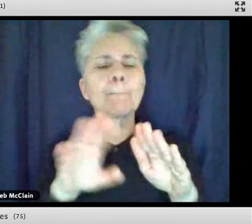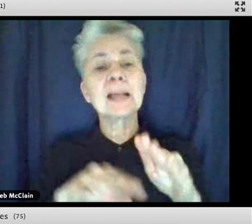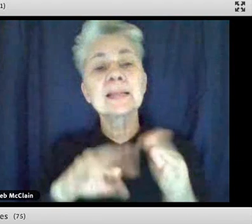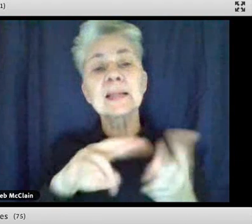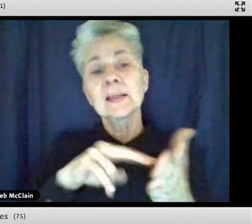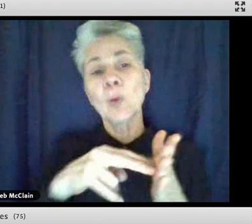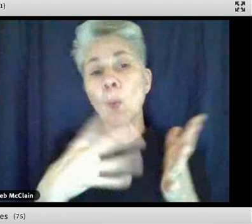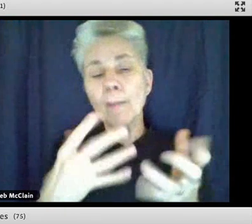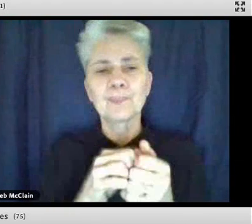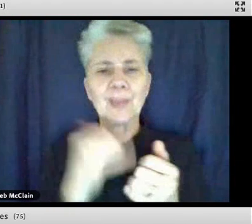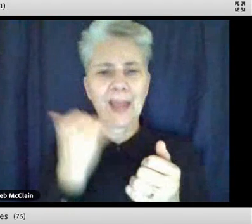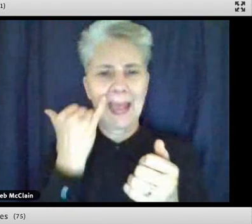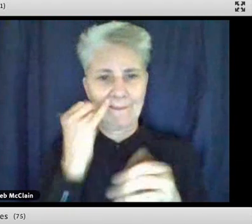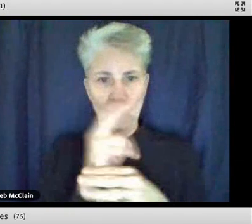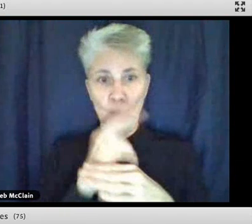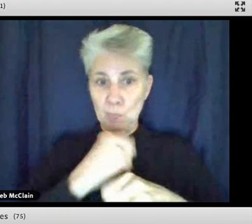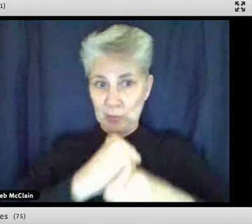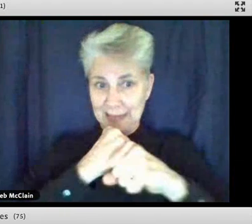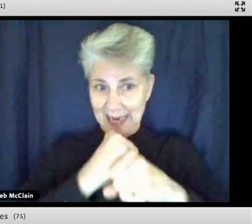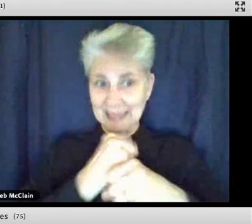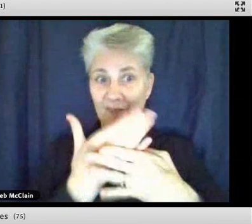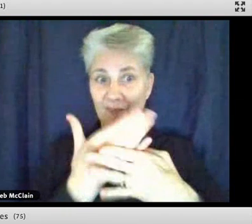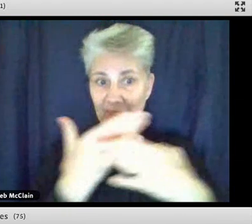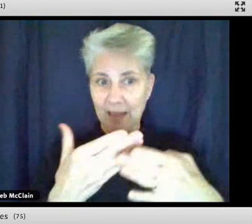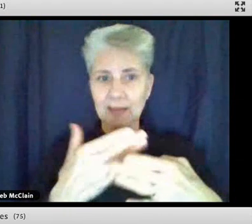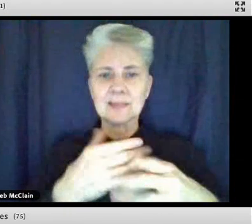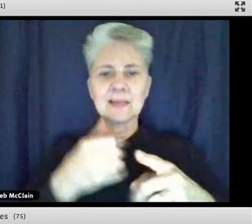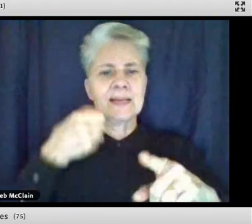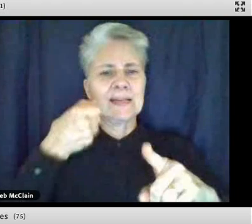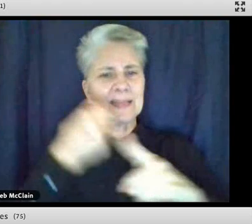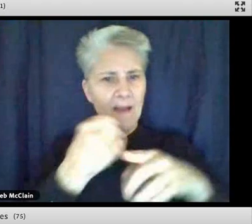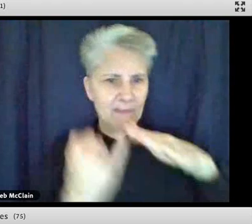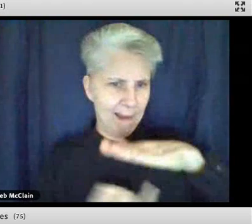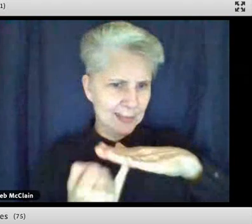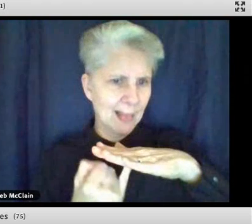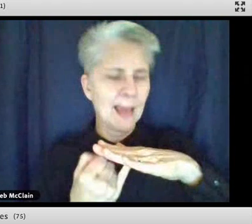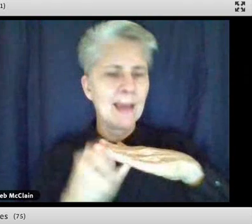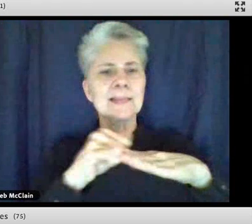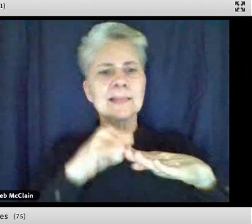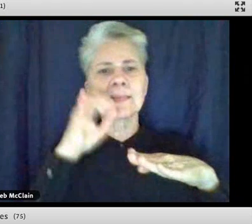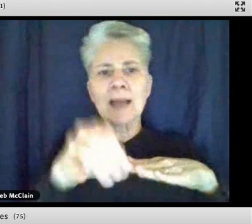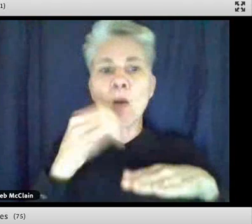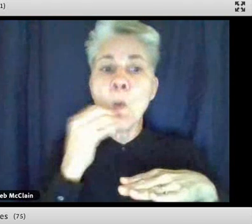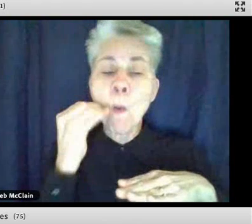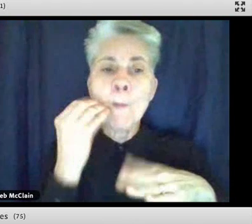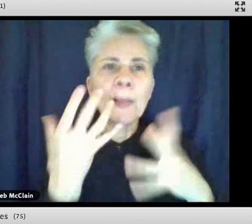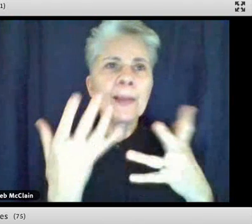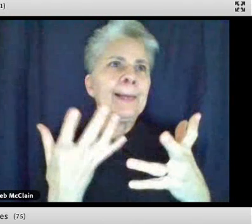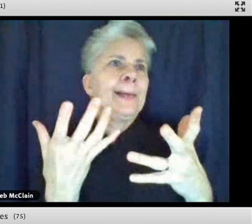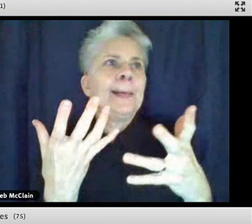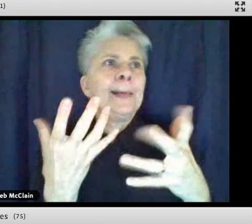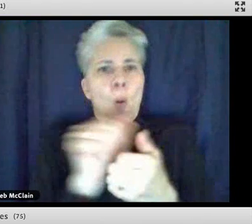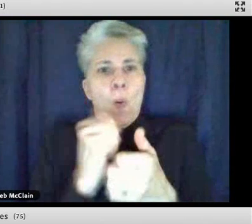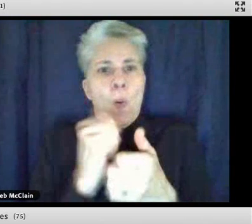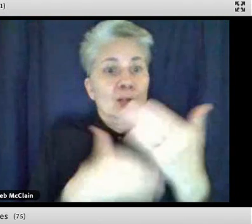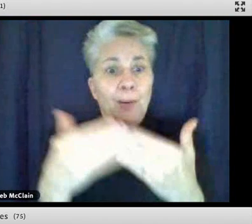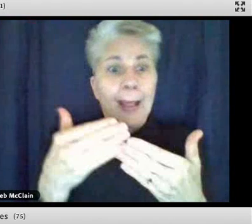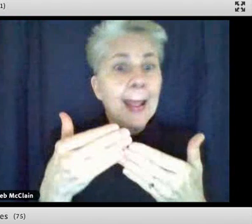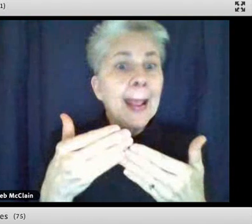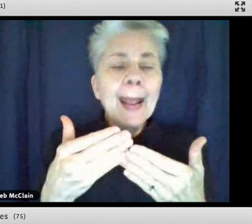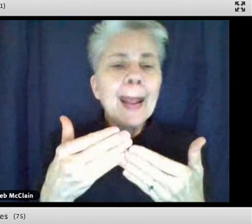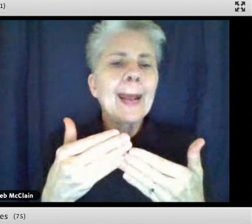it's saying is if you use those protective practices, you self-isolate, you stay home, you wash your